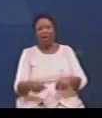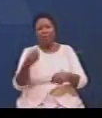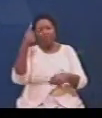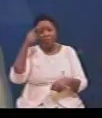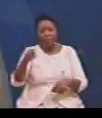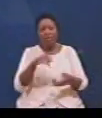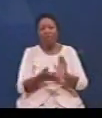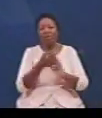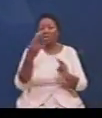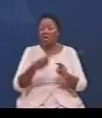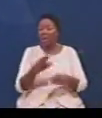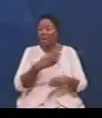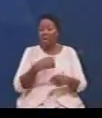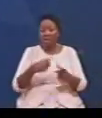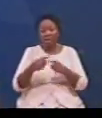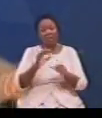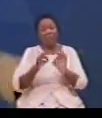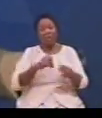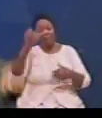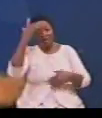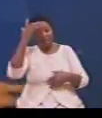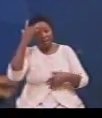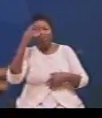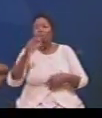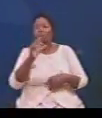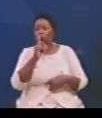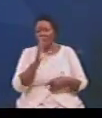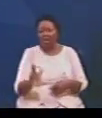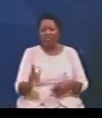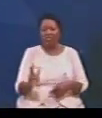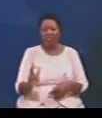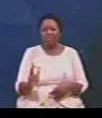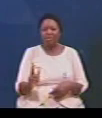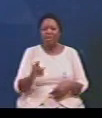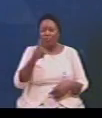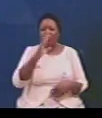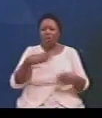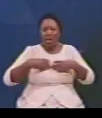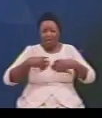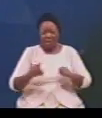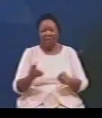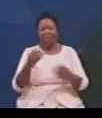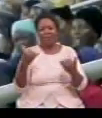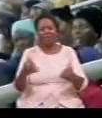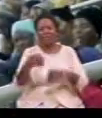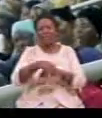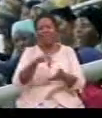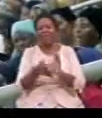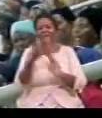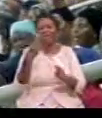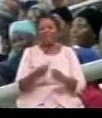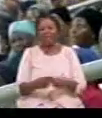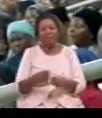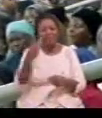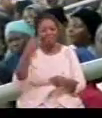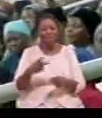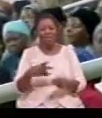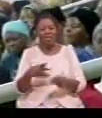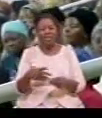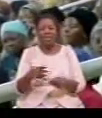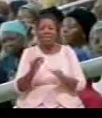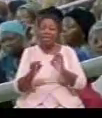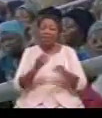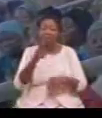for you. And if you are sick, of course, you are healed tonight. Look, if ye